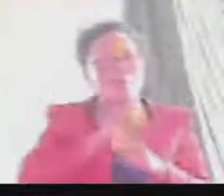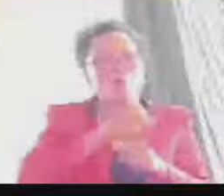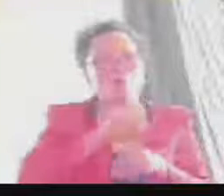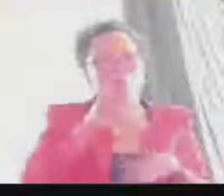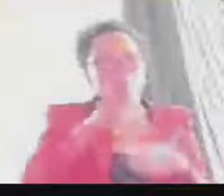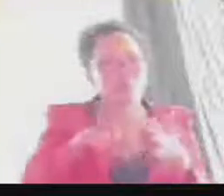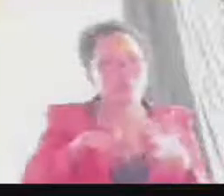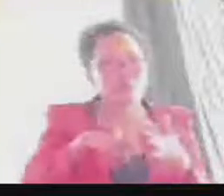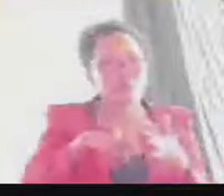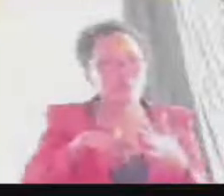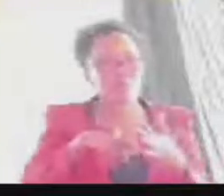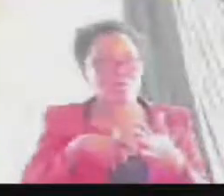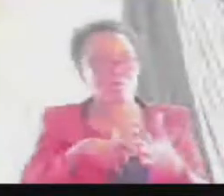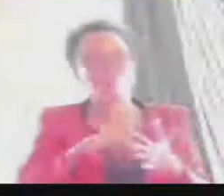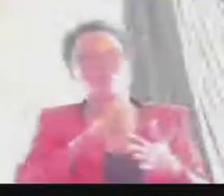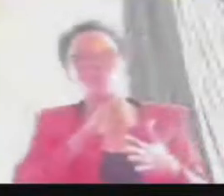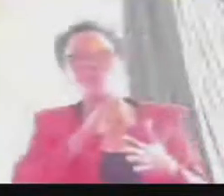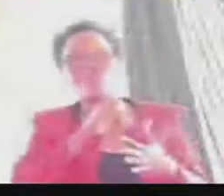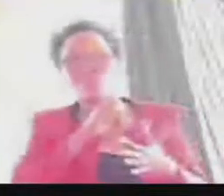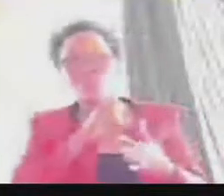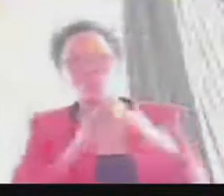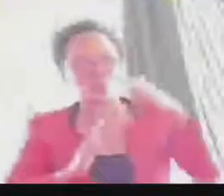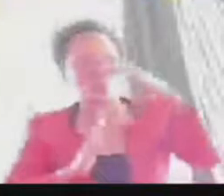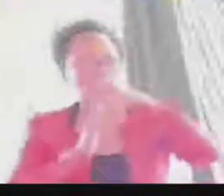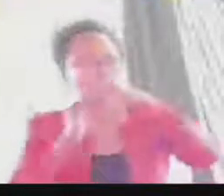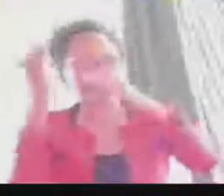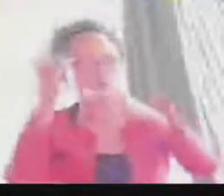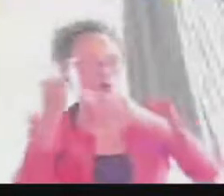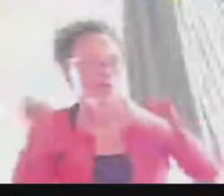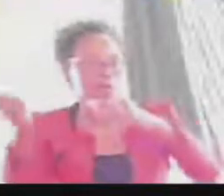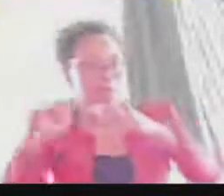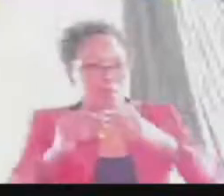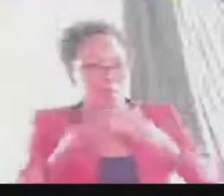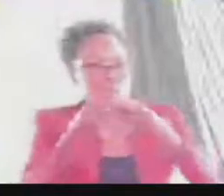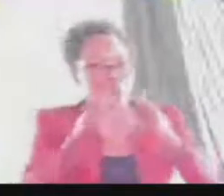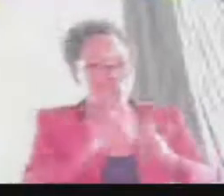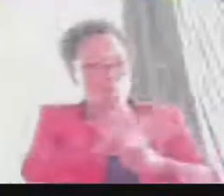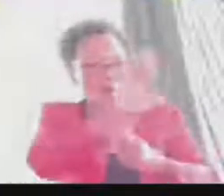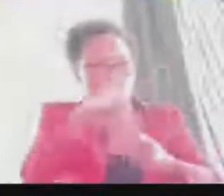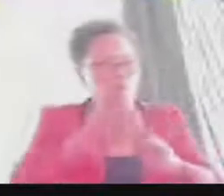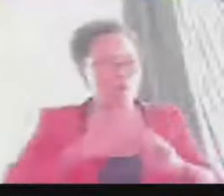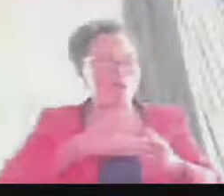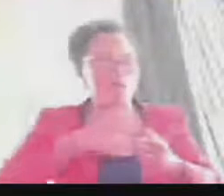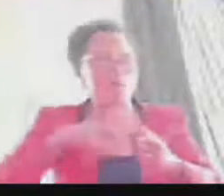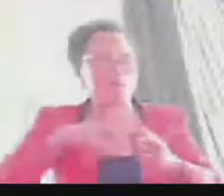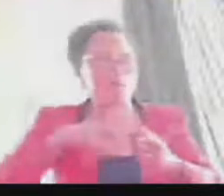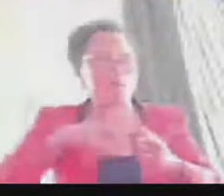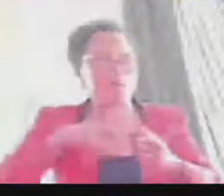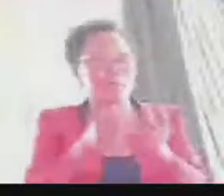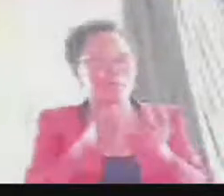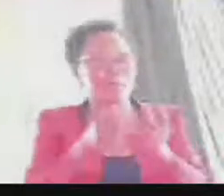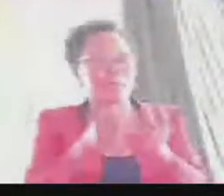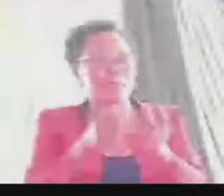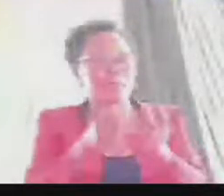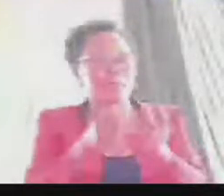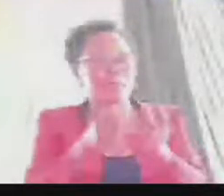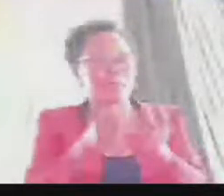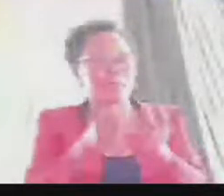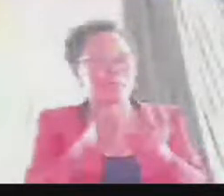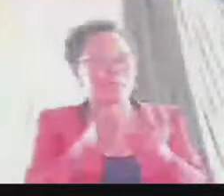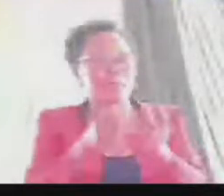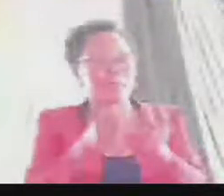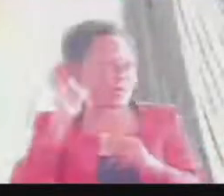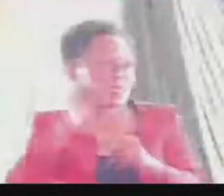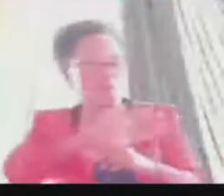Supreme Court came to solve all our problems, isn't it? That why do we have a Supreme Court yet it is not hearing our issues? So